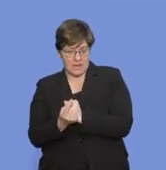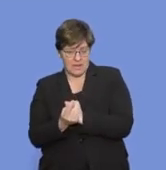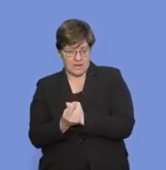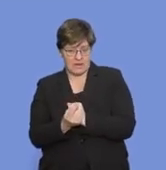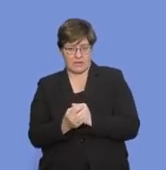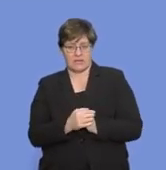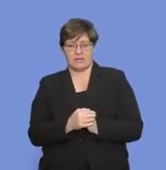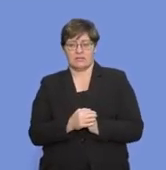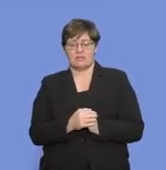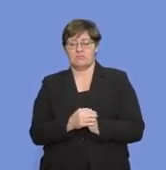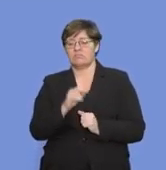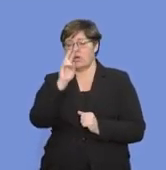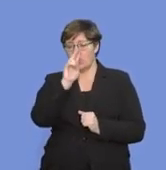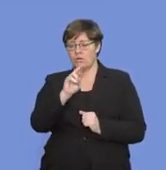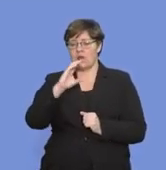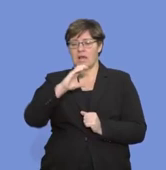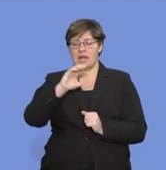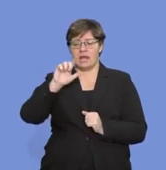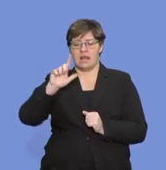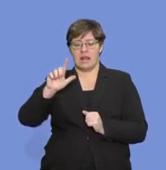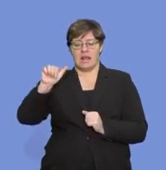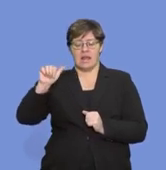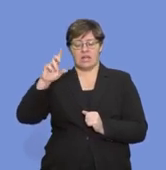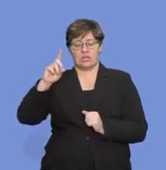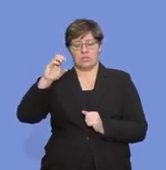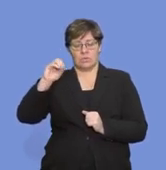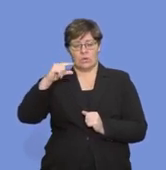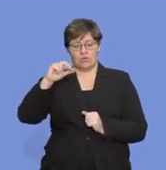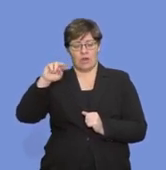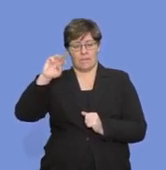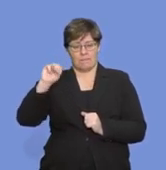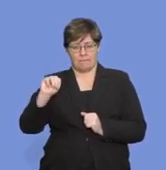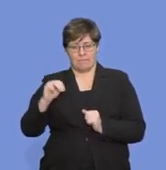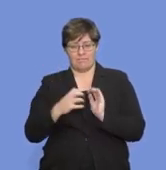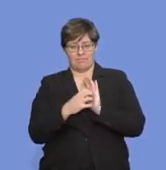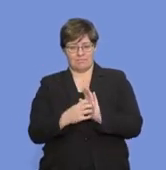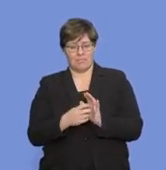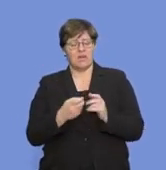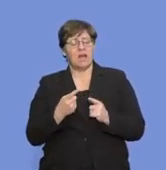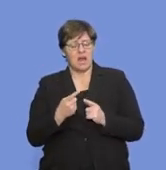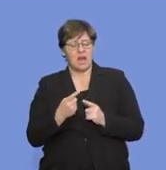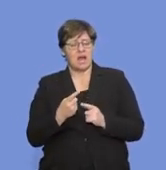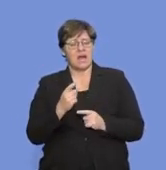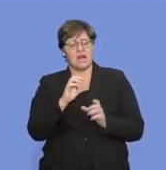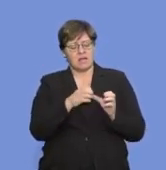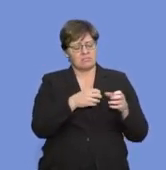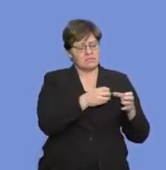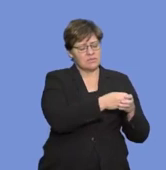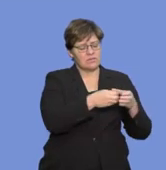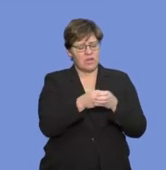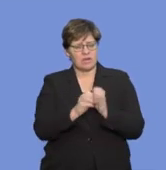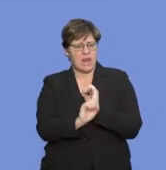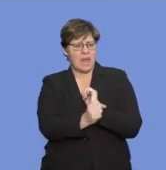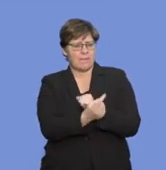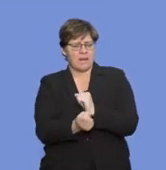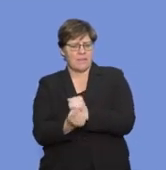occurs, and we're going to look at the cladogram, and we're going to look at the speciation events, and then what speciation and